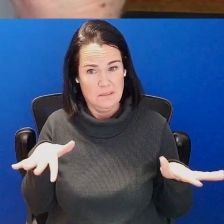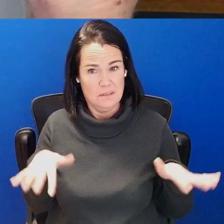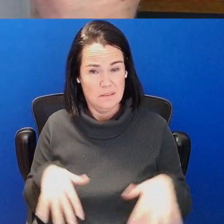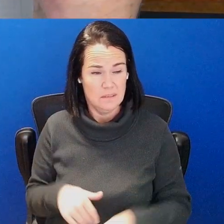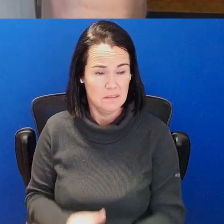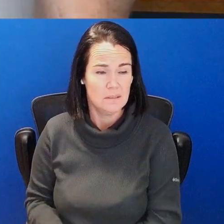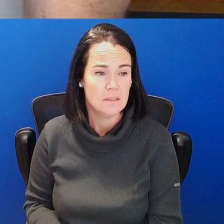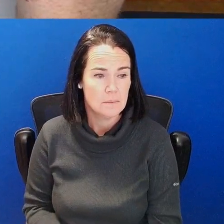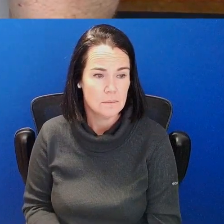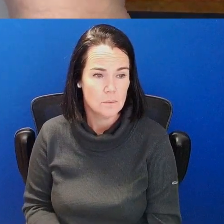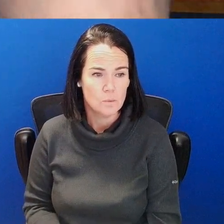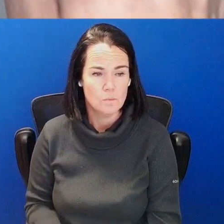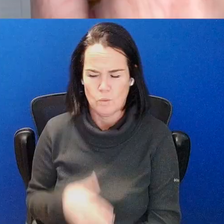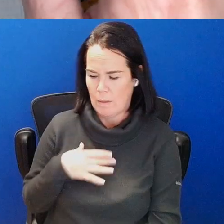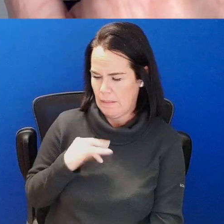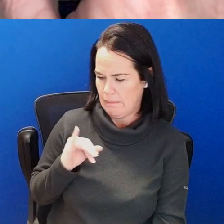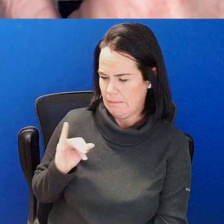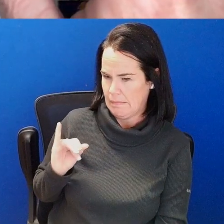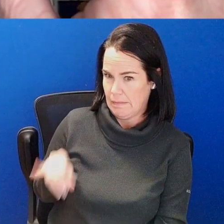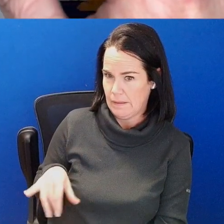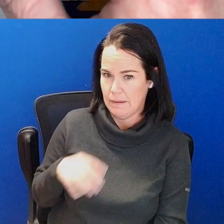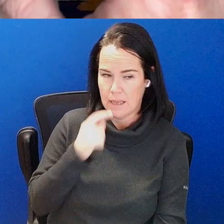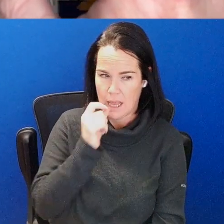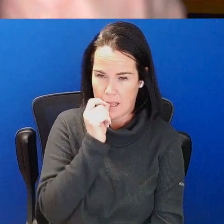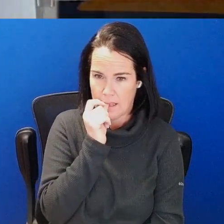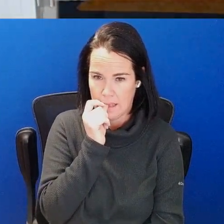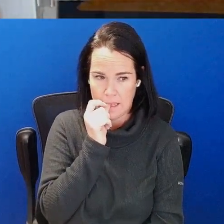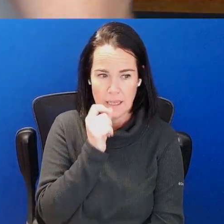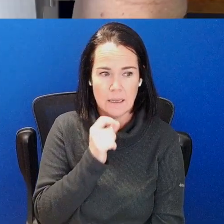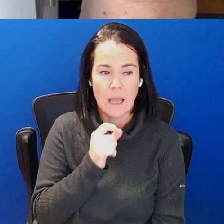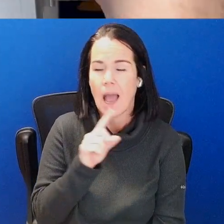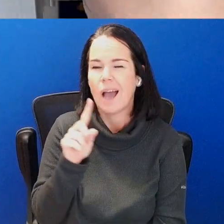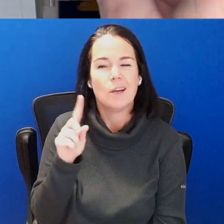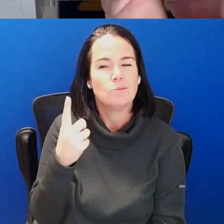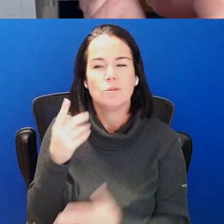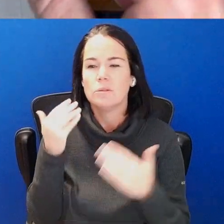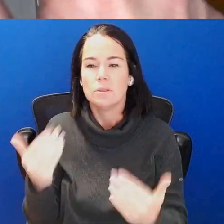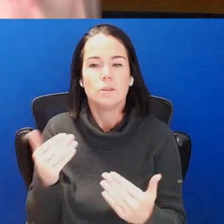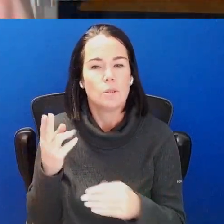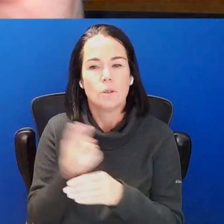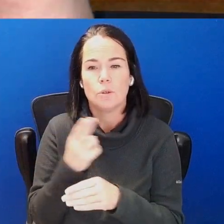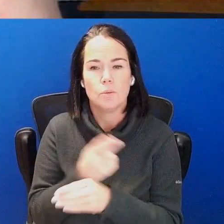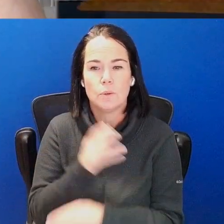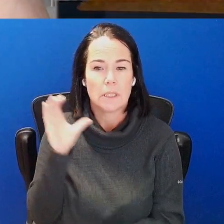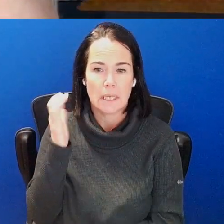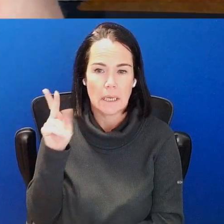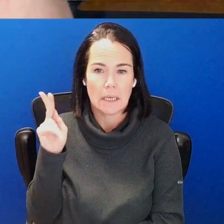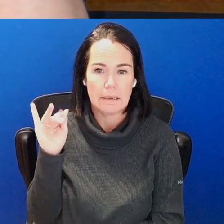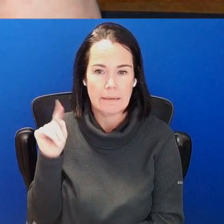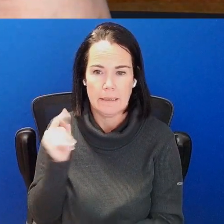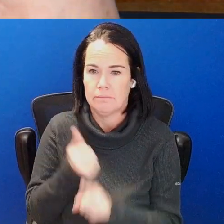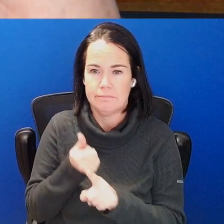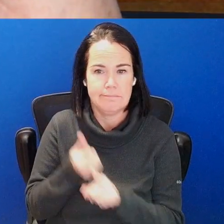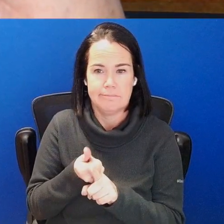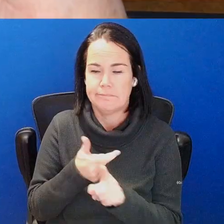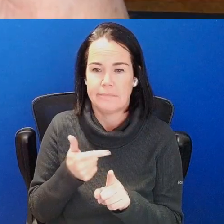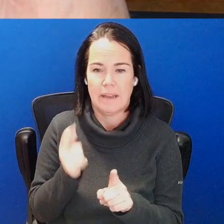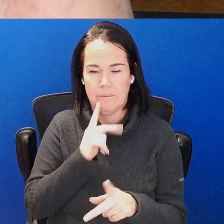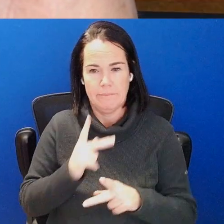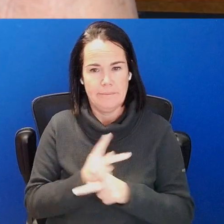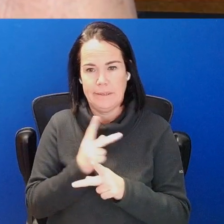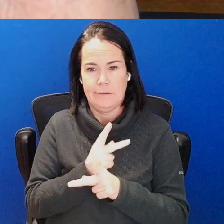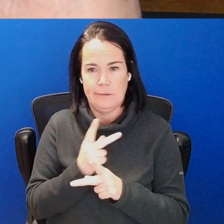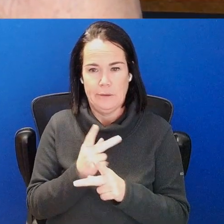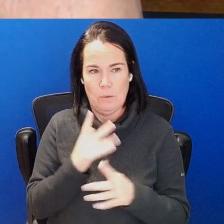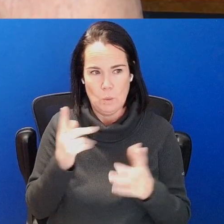I like those, but I am going to just use the kit as is and